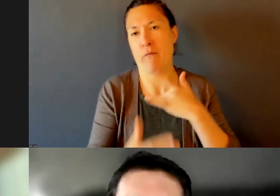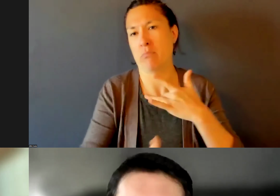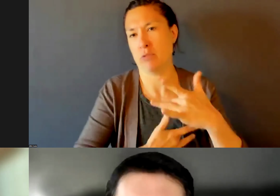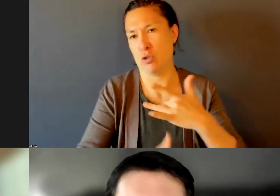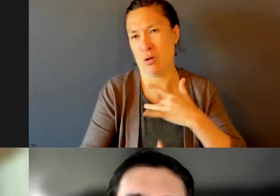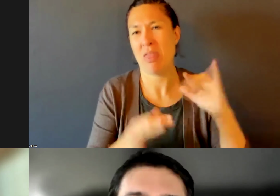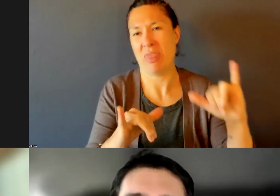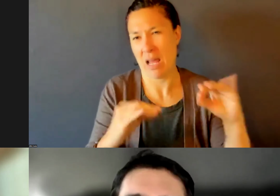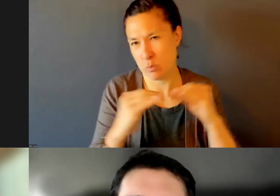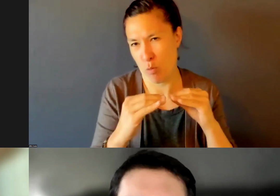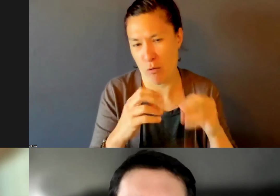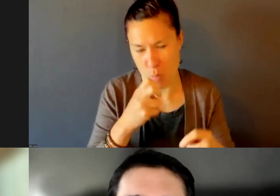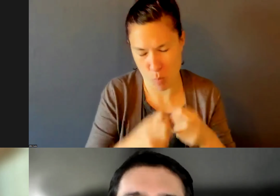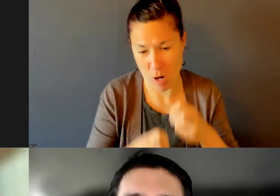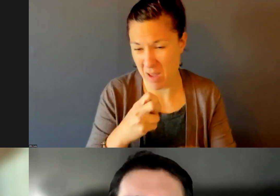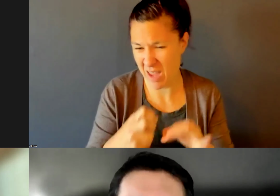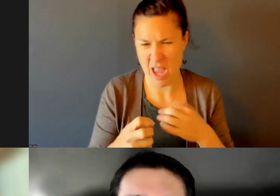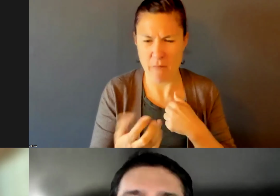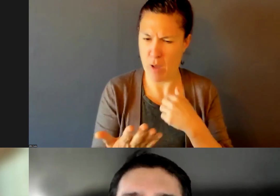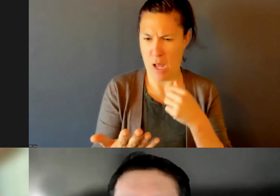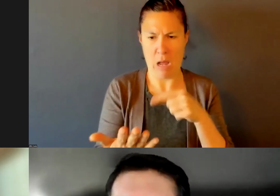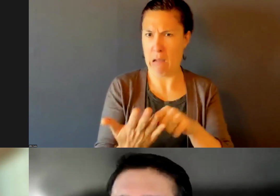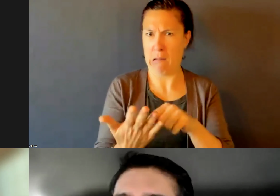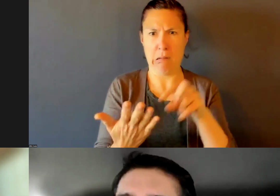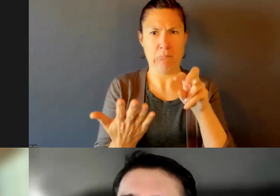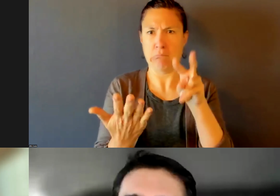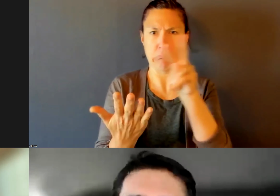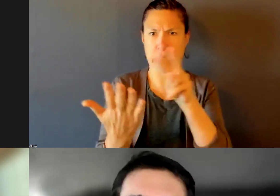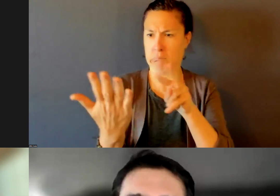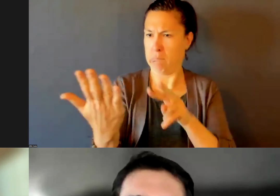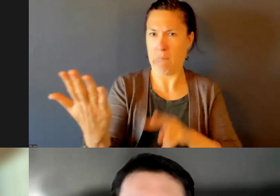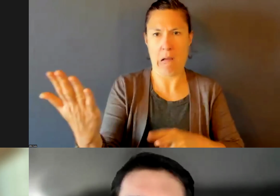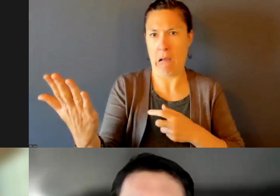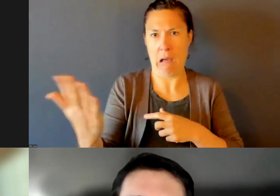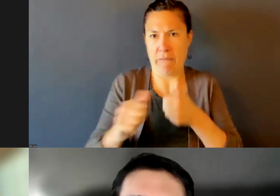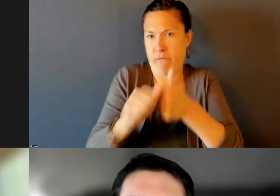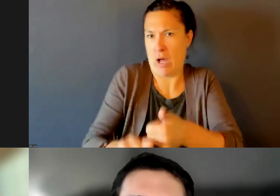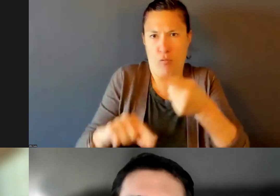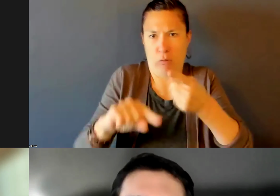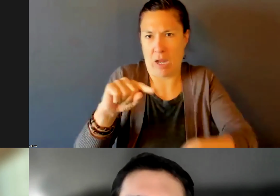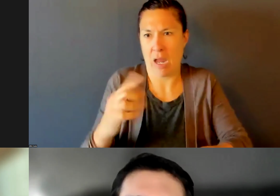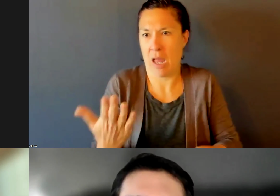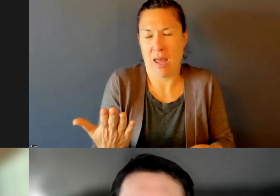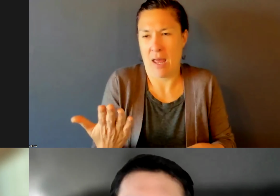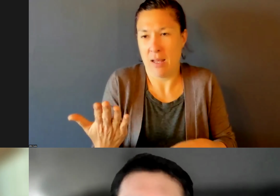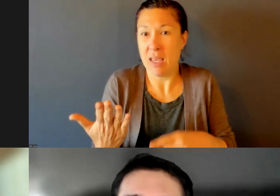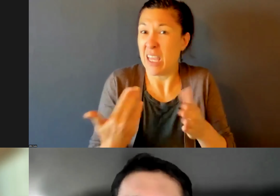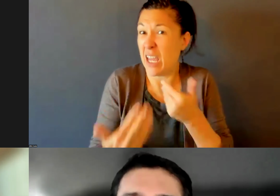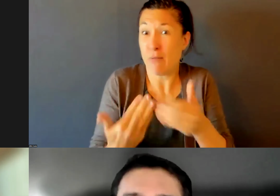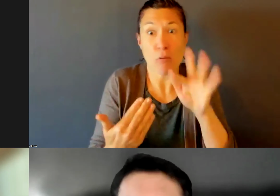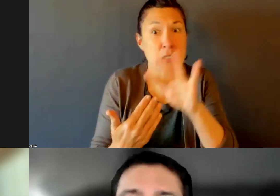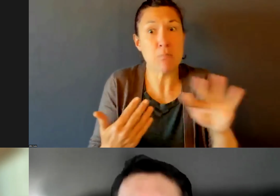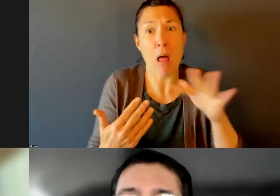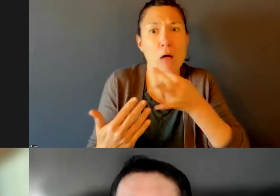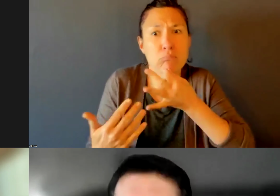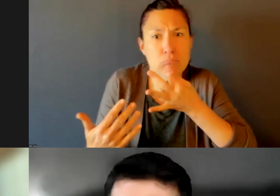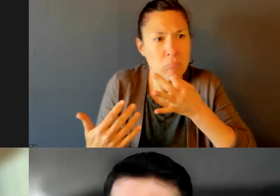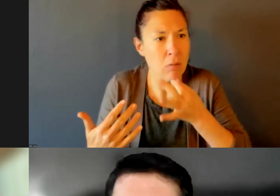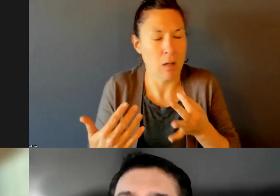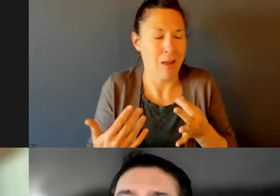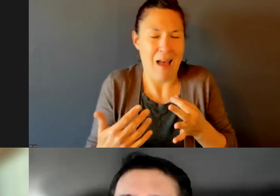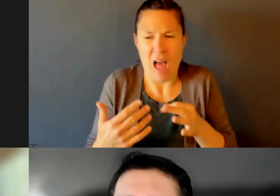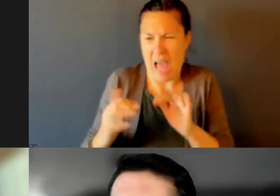That if I can't follow it, what it is that what they're writing about, then I can't evaluate it. It's difficult for me to evaluate. So